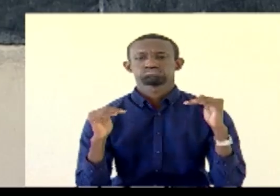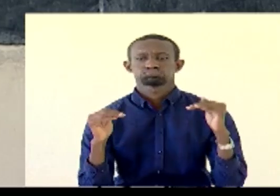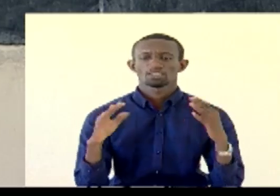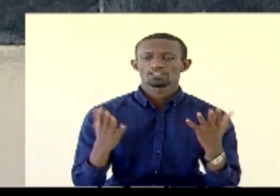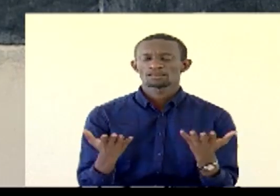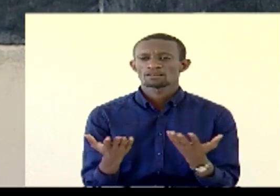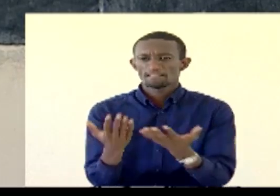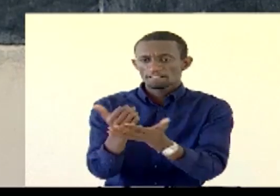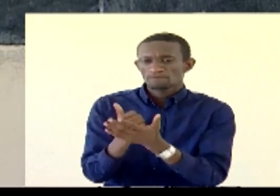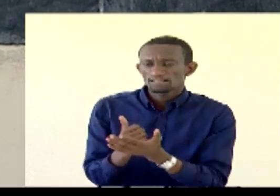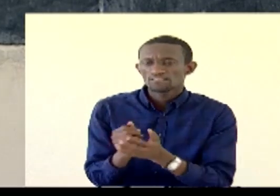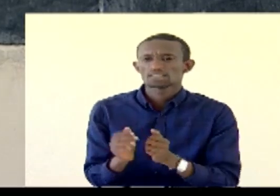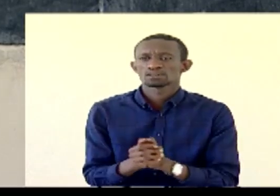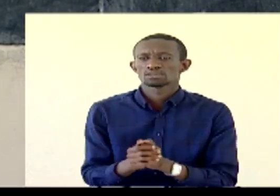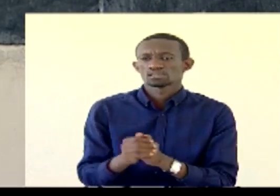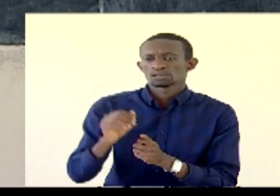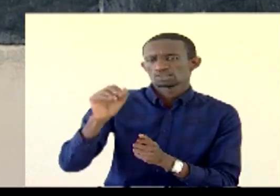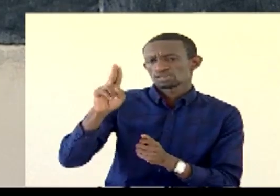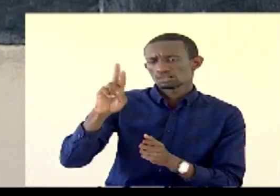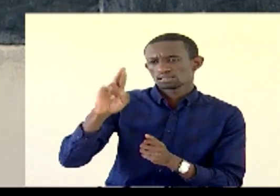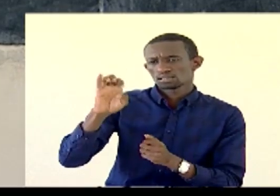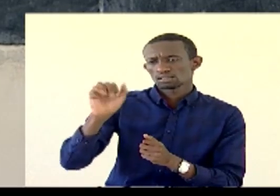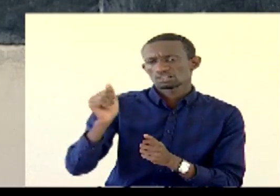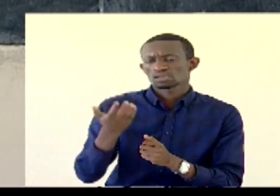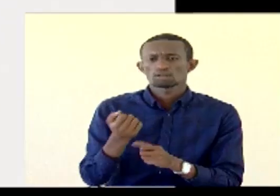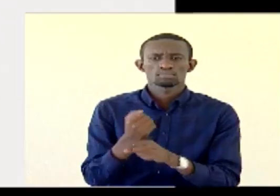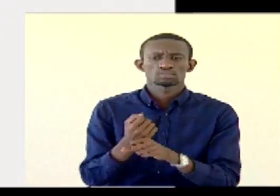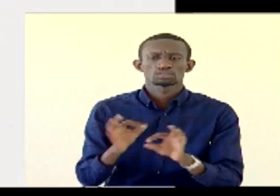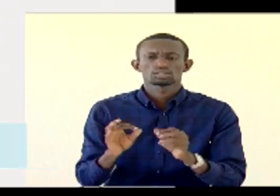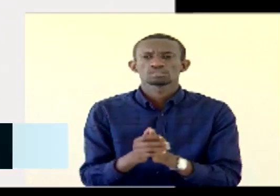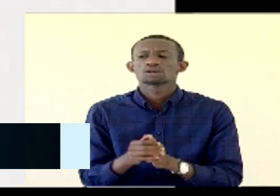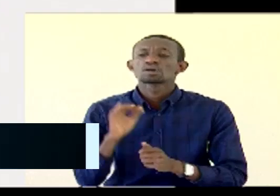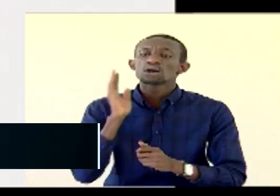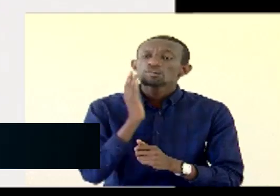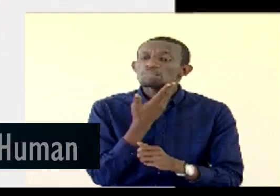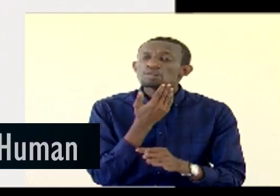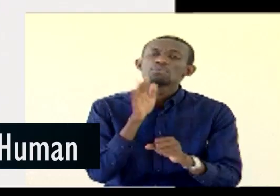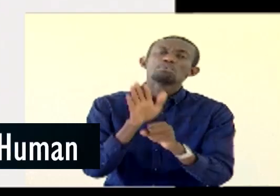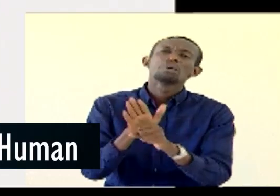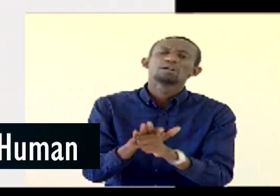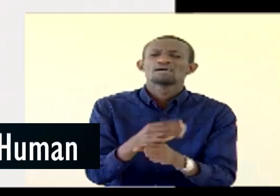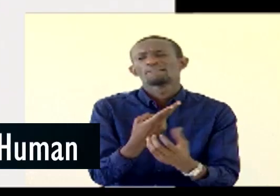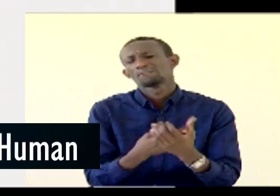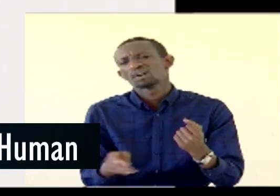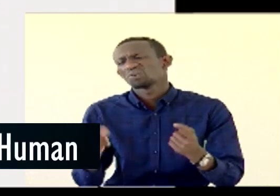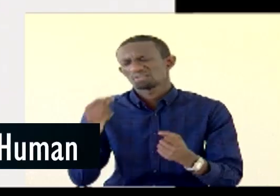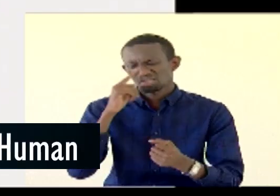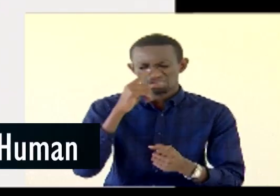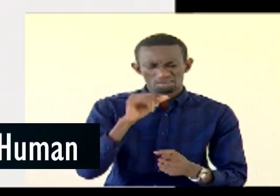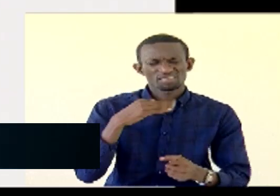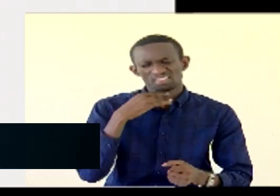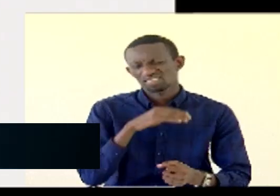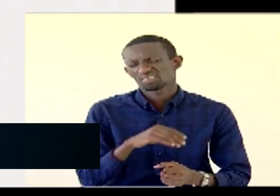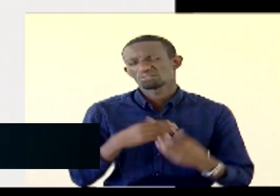and extra salts, extra water, and other things the body does not need.